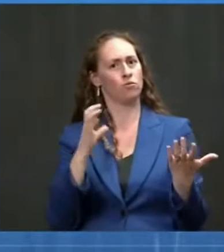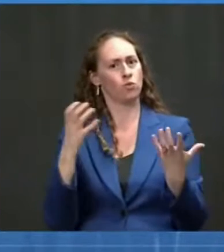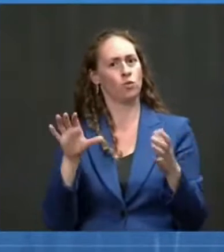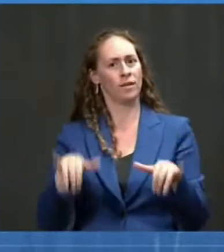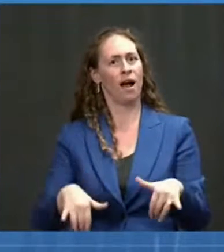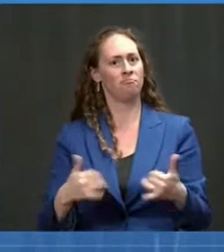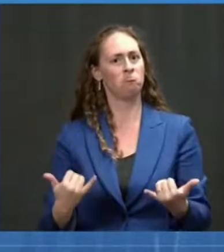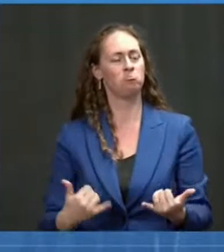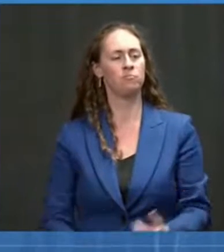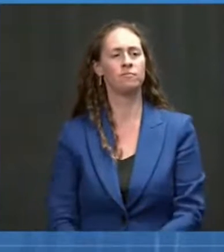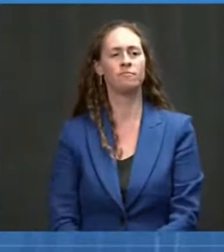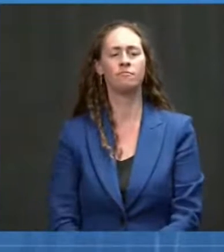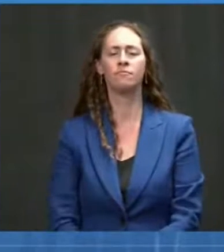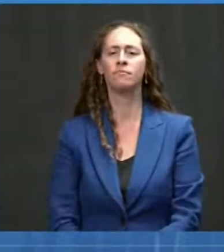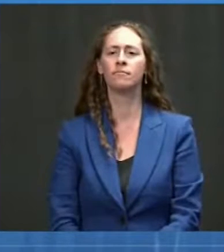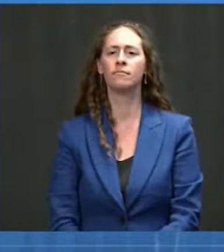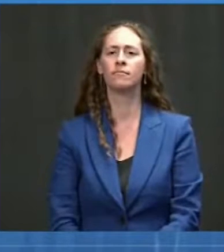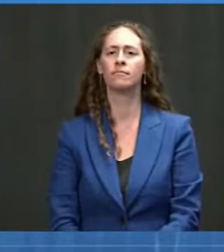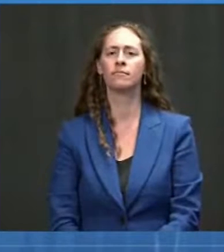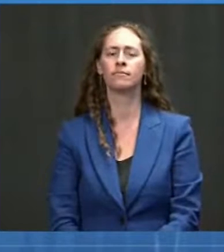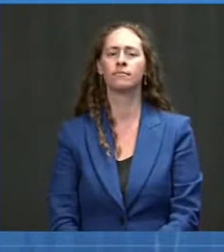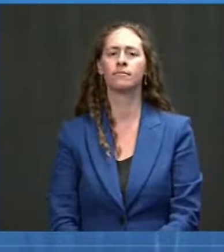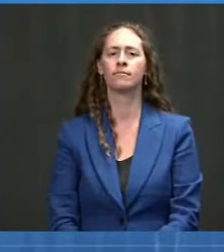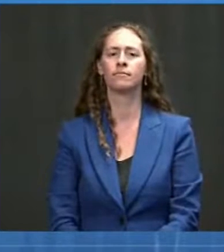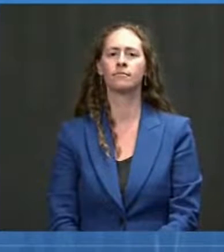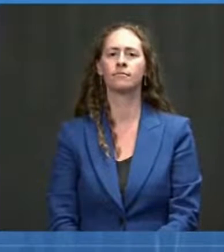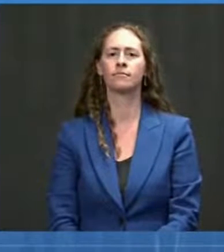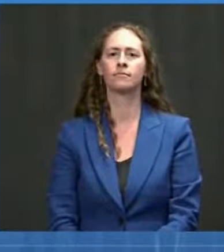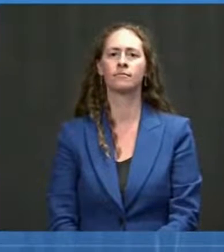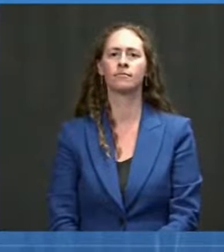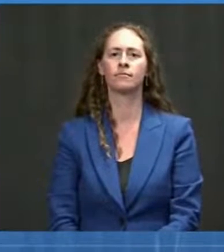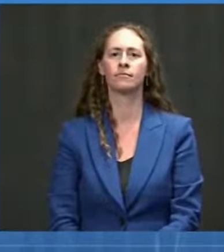question. Let's go to Shannon Pettypiece at NBC.